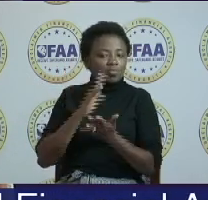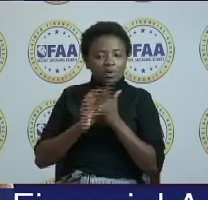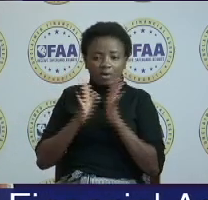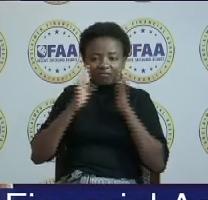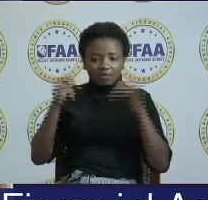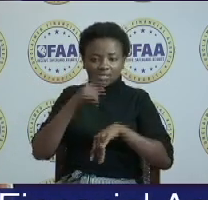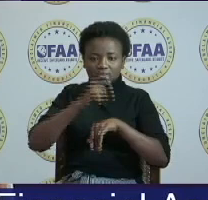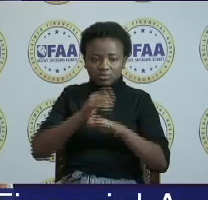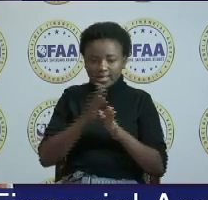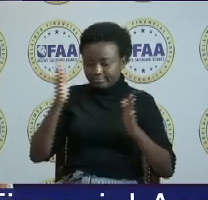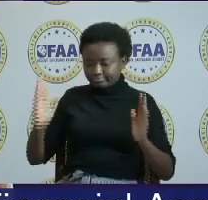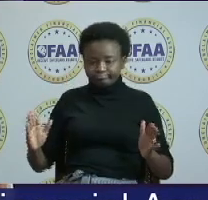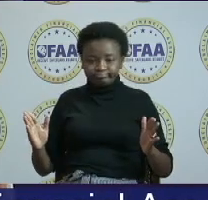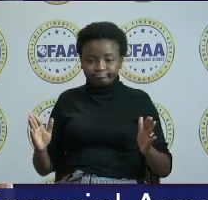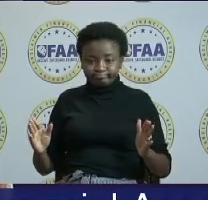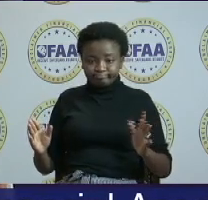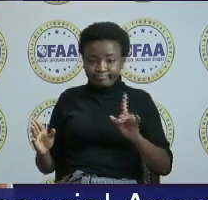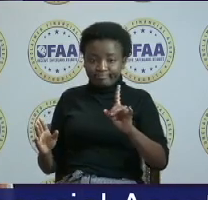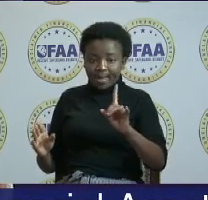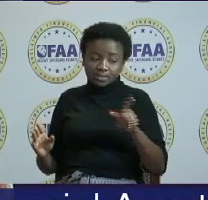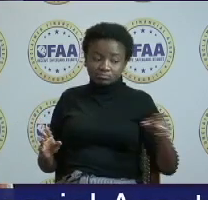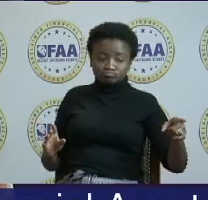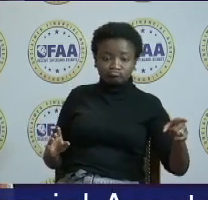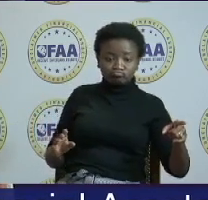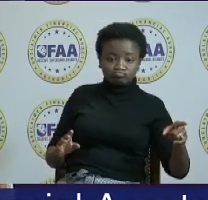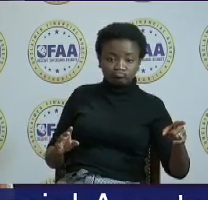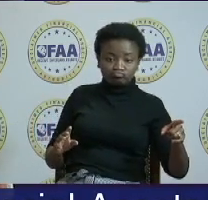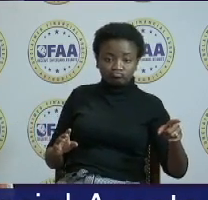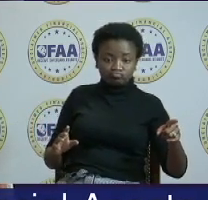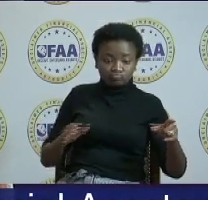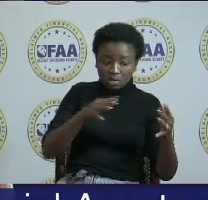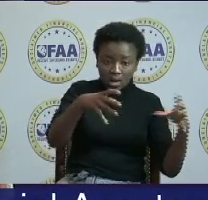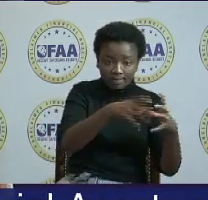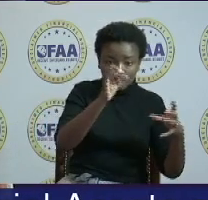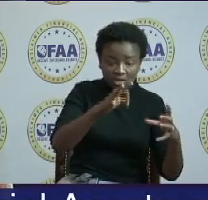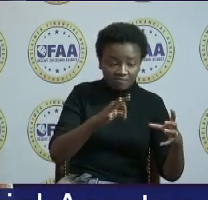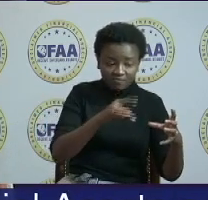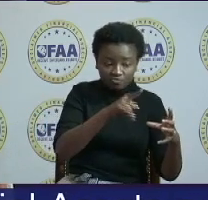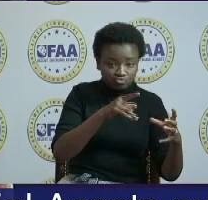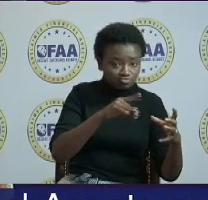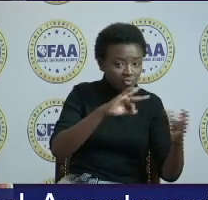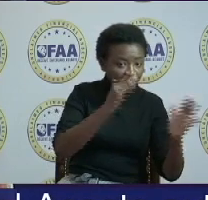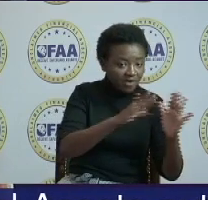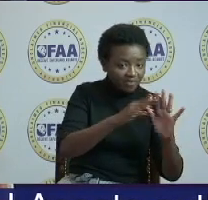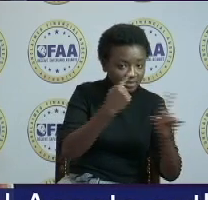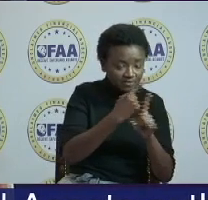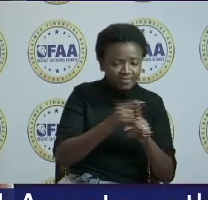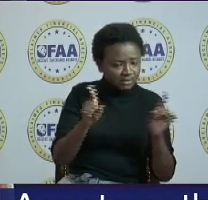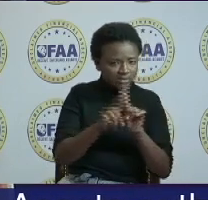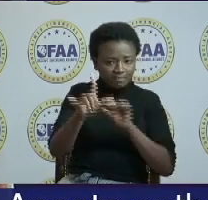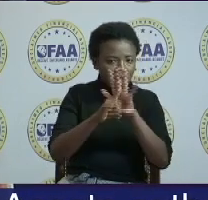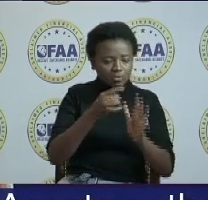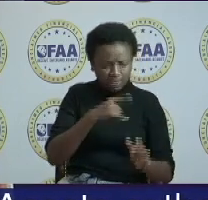current position of the law. But for the holders who are here with us, once you file the returns to the authority, the same law requires